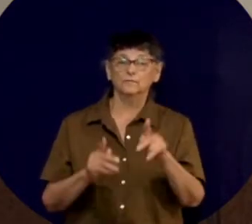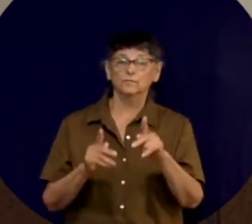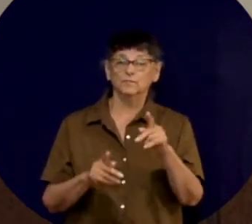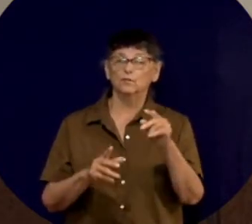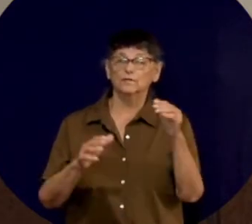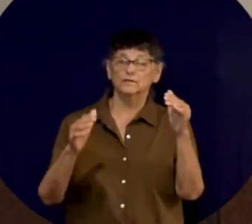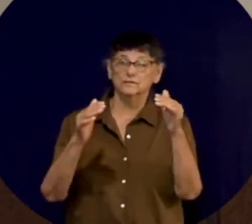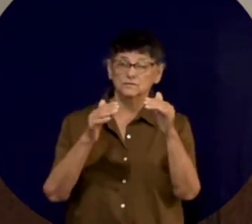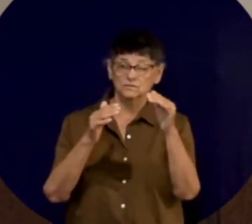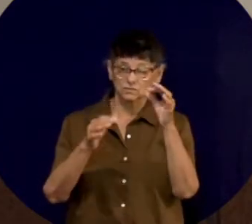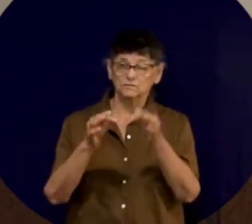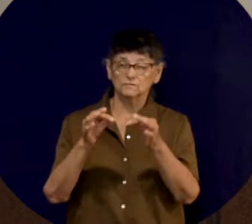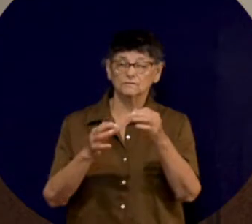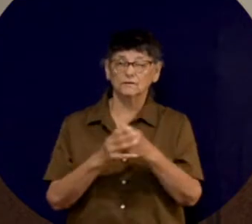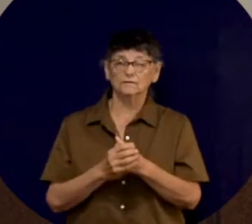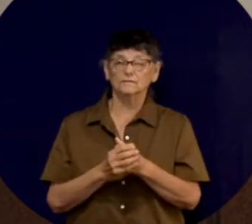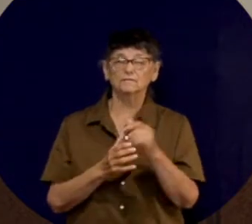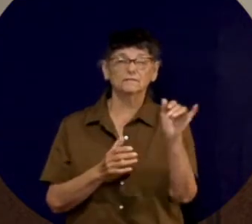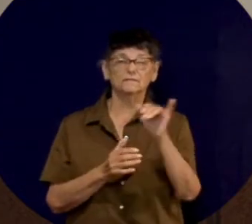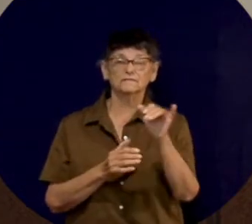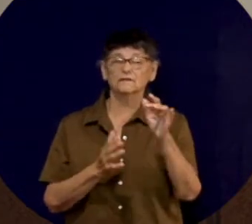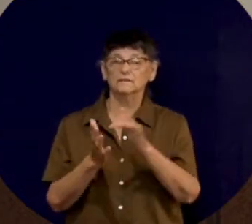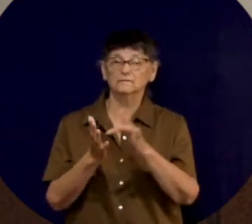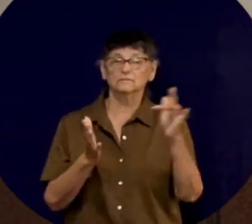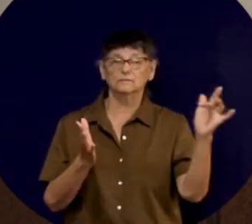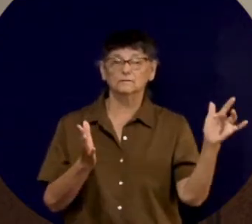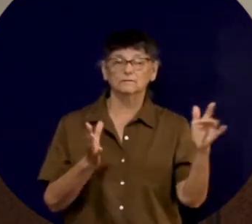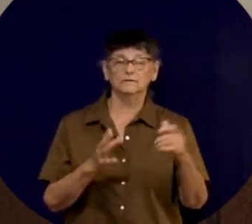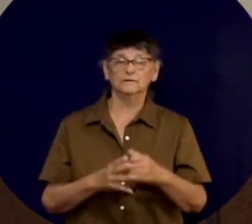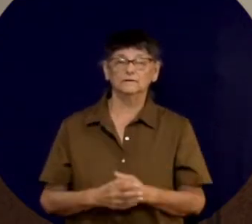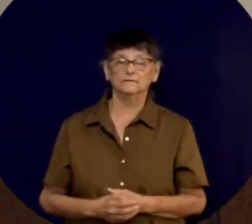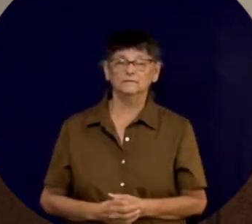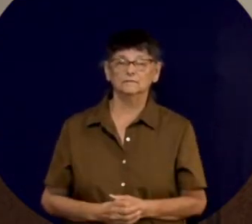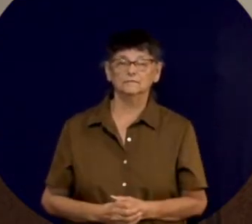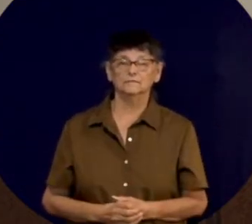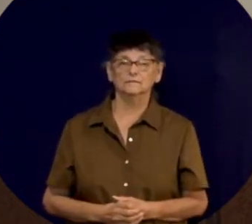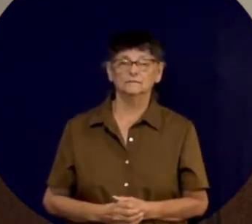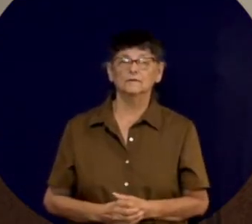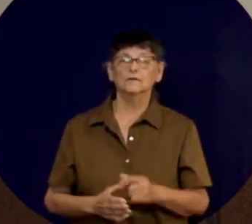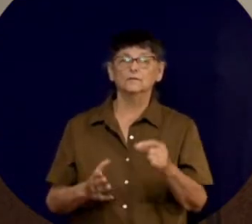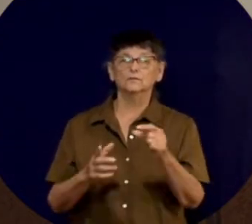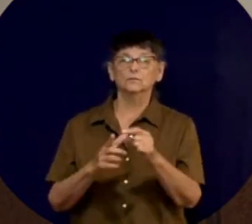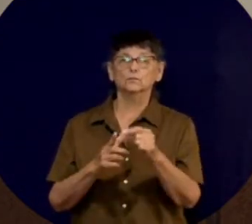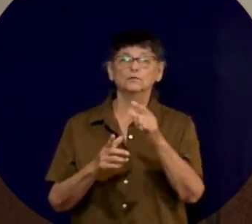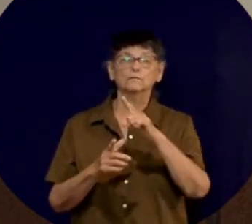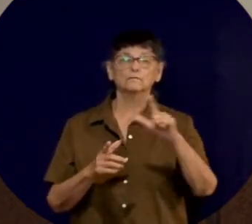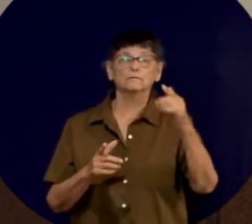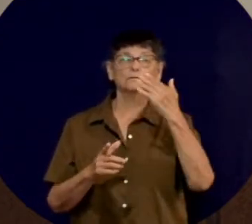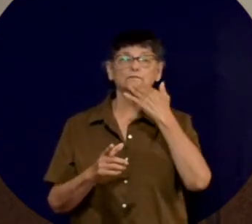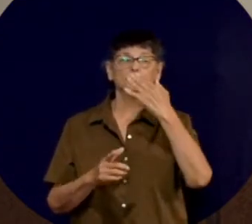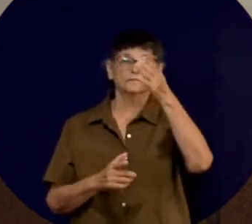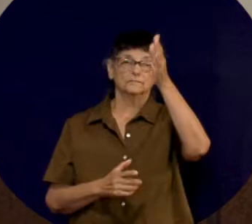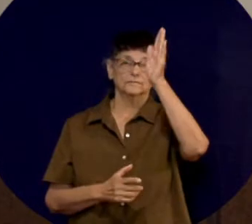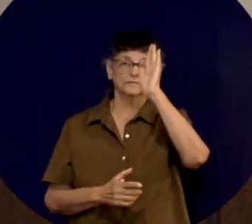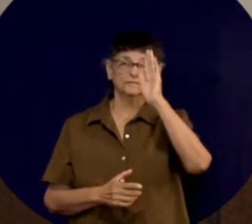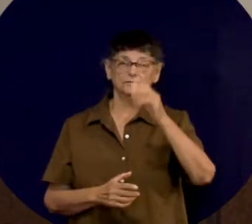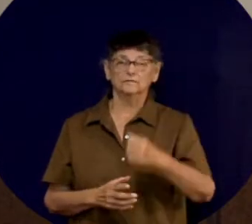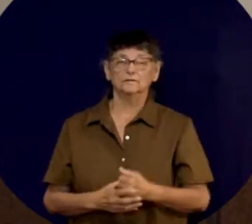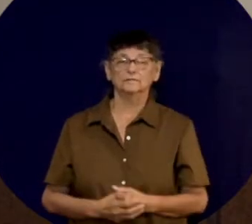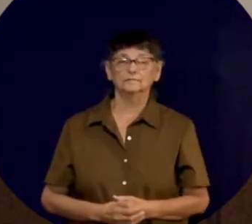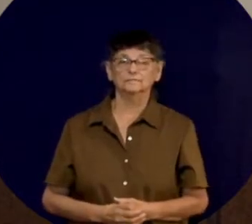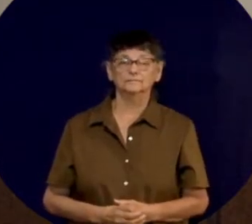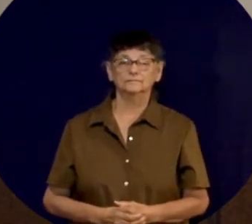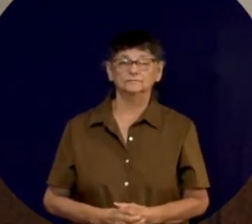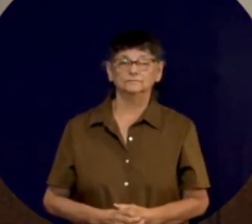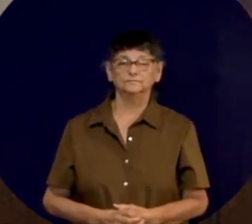he justified, he also glorified. The word of the Lord. Thanks be to